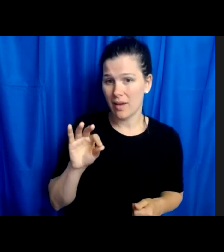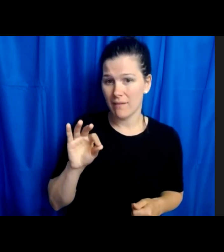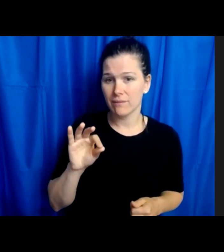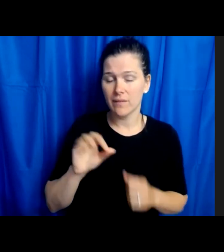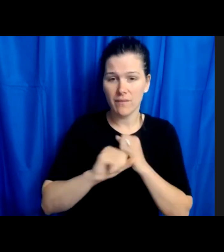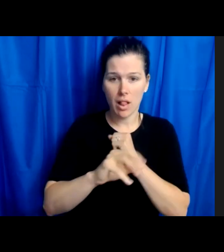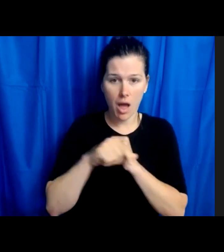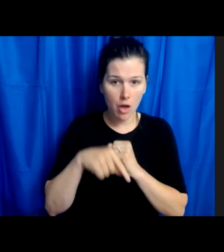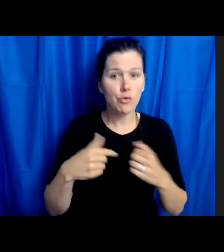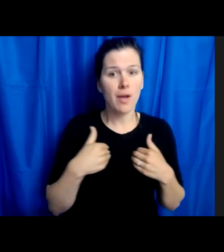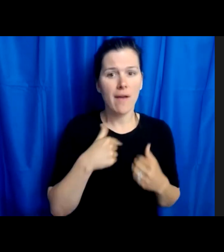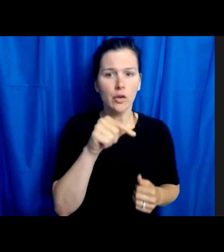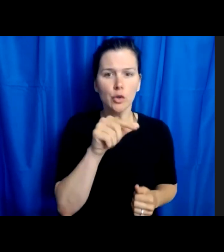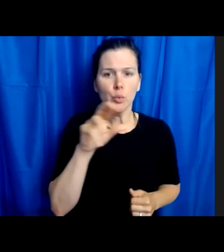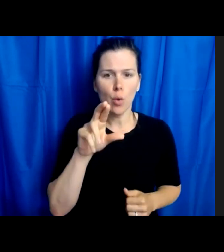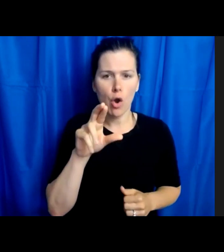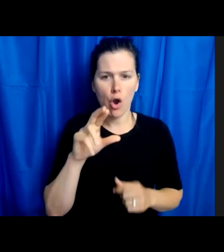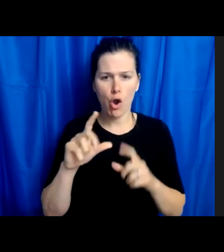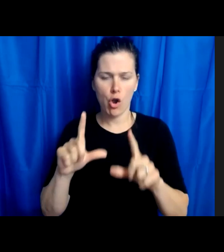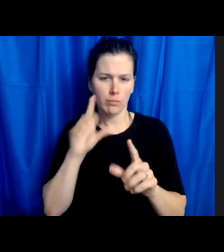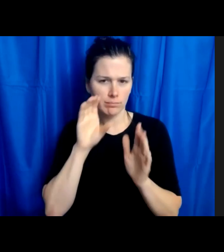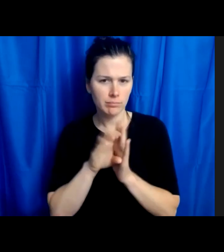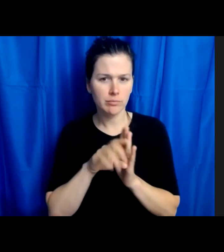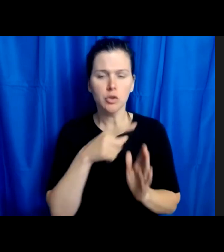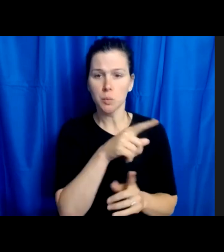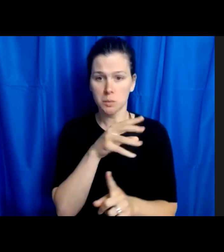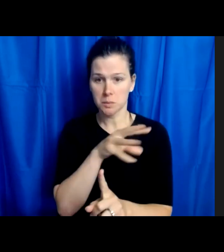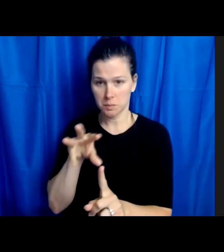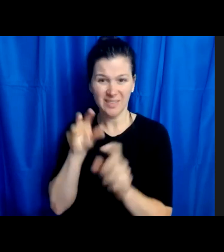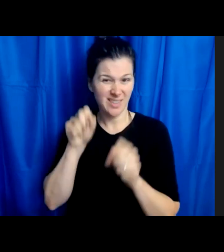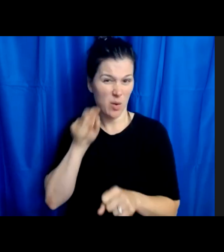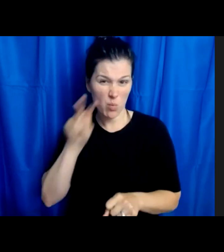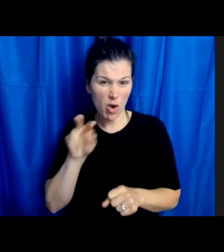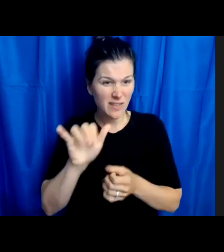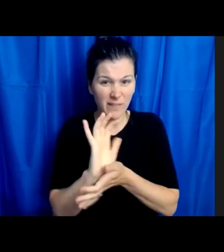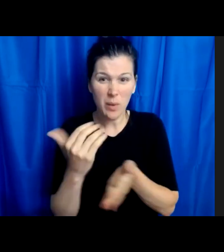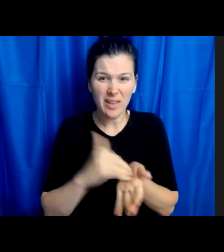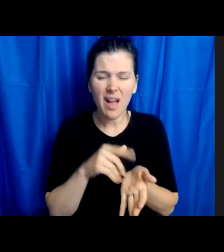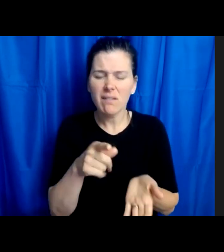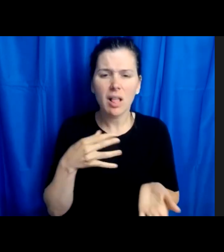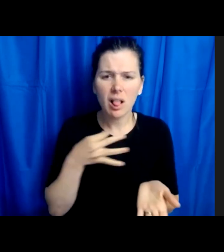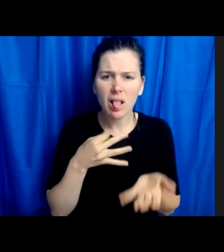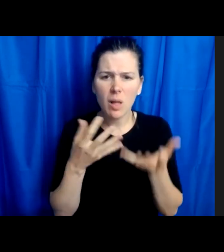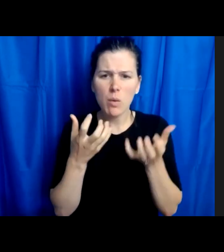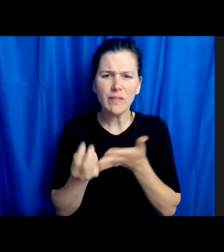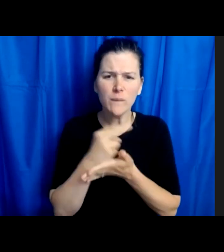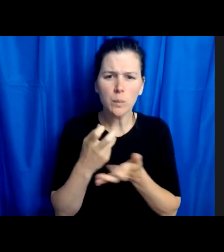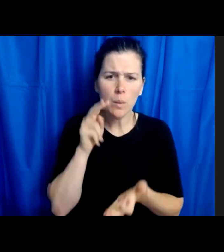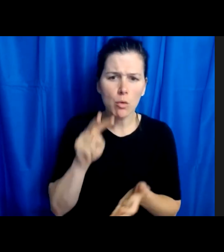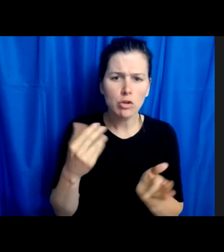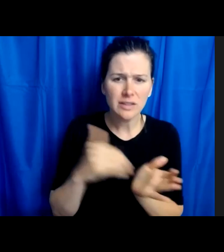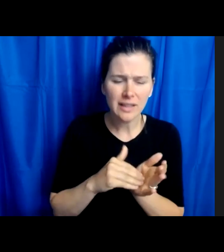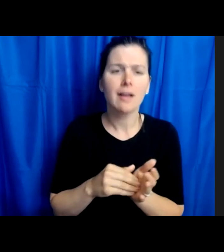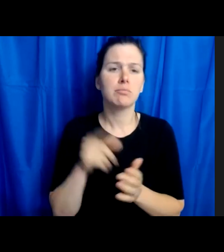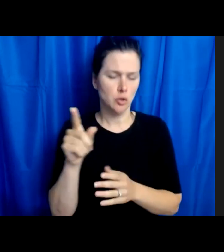it where you can see essentially the same video. So if you ever want to see it again, she's going to send this out to you and you'll have it. It